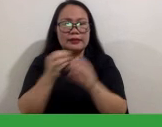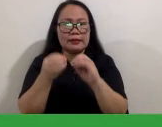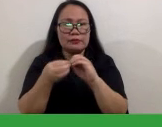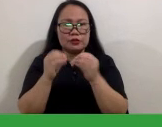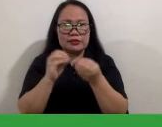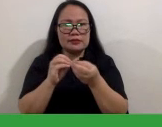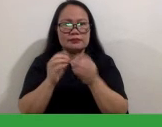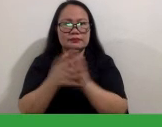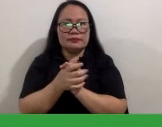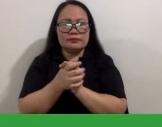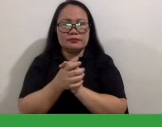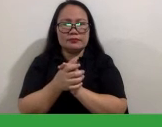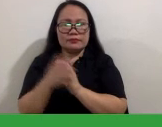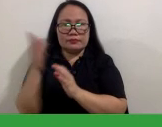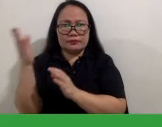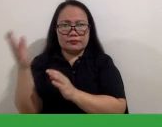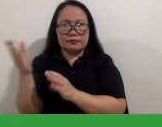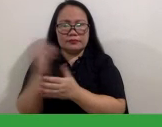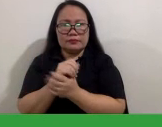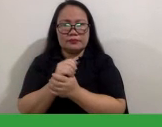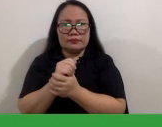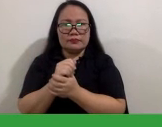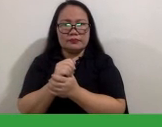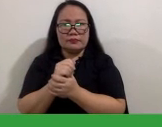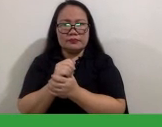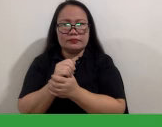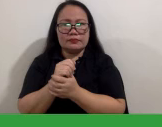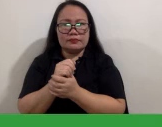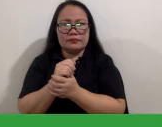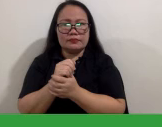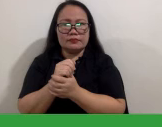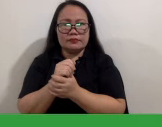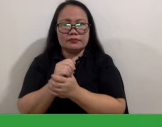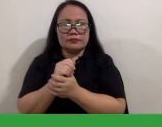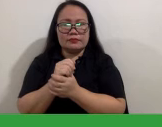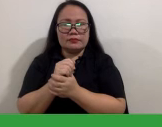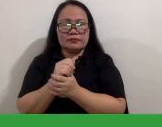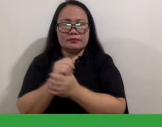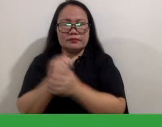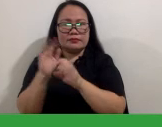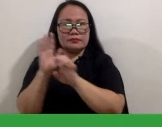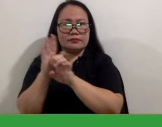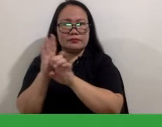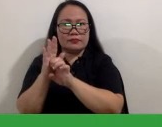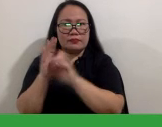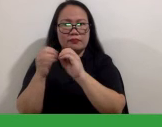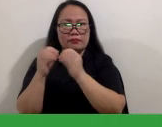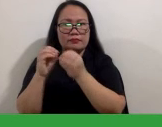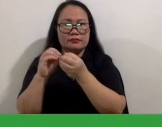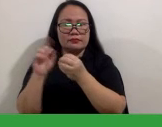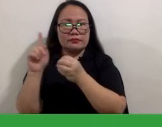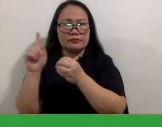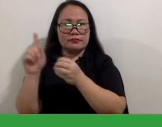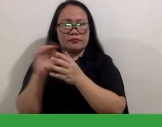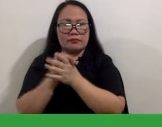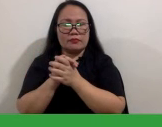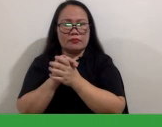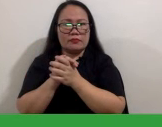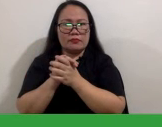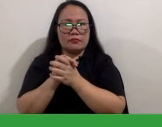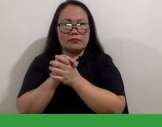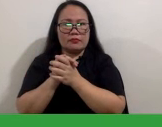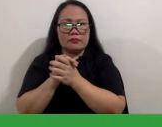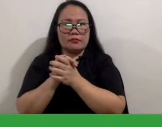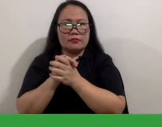numbers. Okay? So, like this. So, yung kapag medyo we cannot solve numbers mentally, we